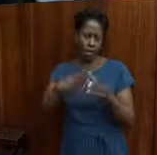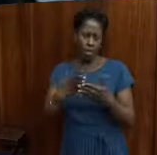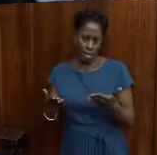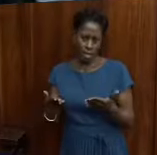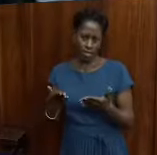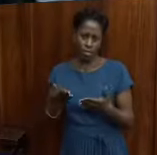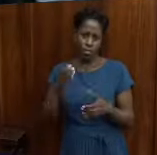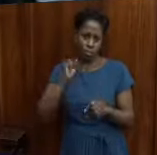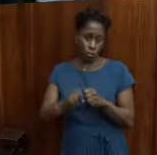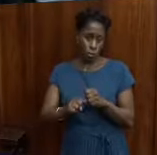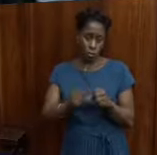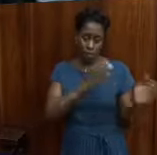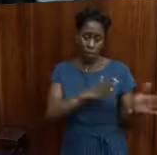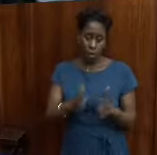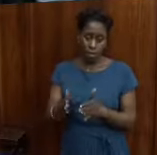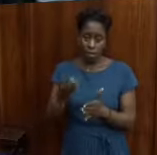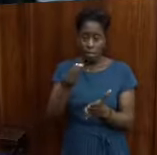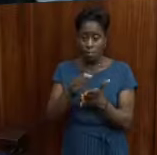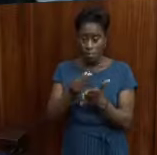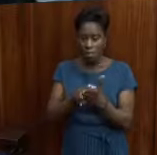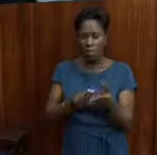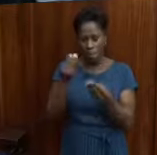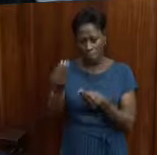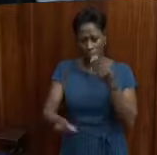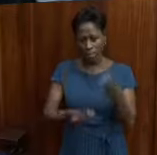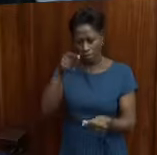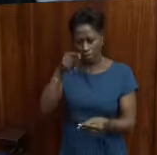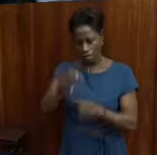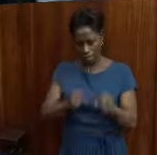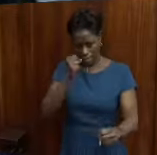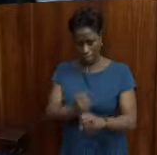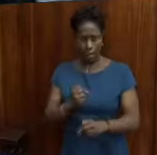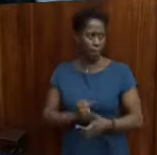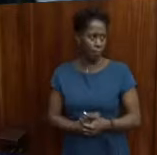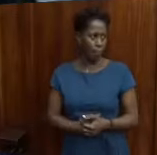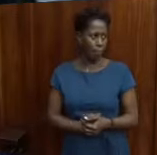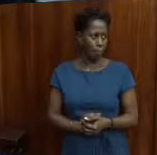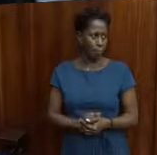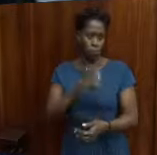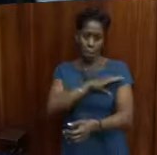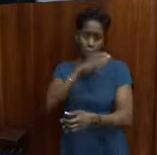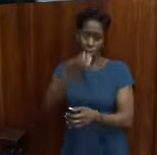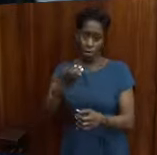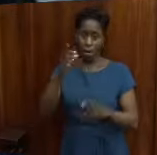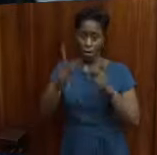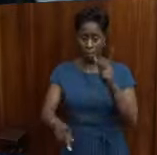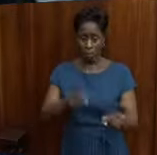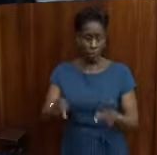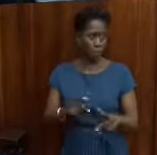to begin the process of transformation of our society and the empowerment of our people.